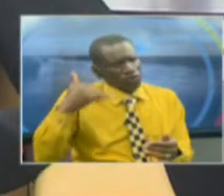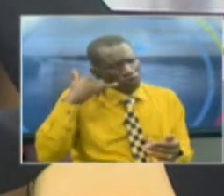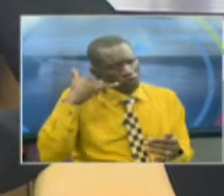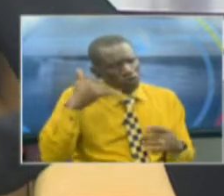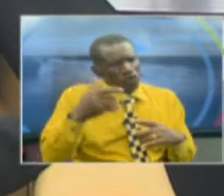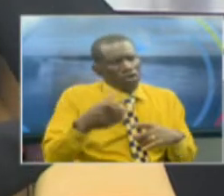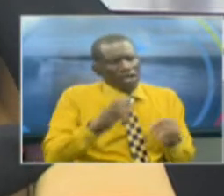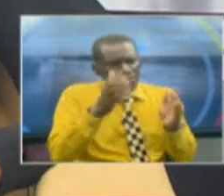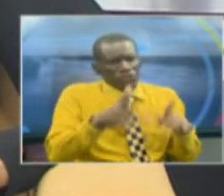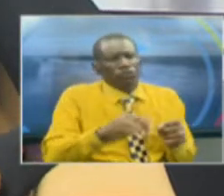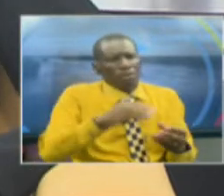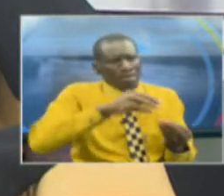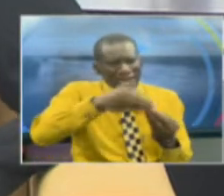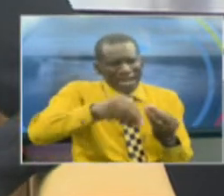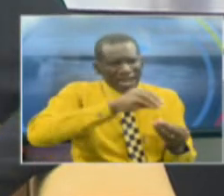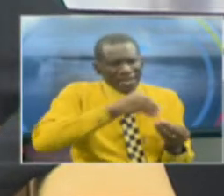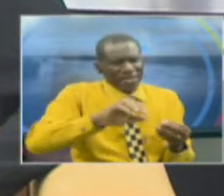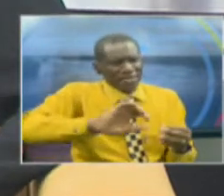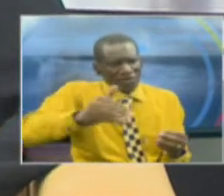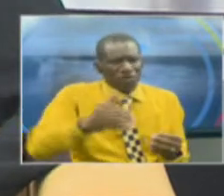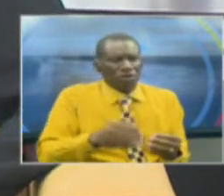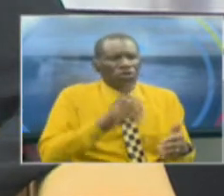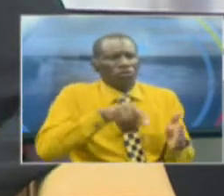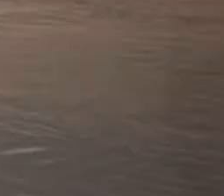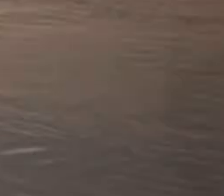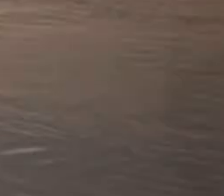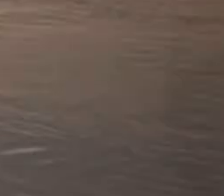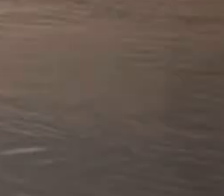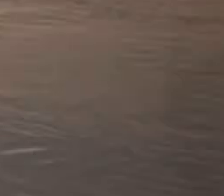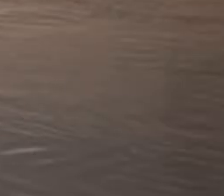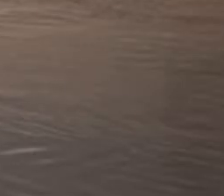from Banana, what's your question?